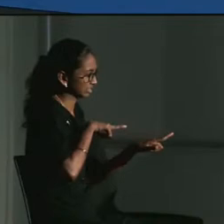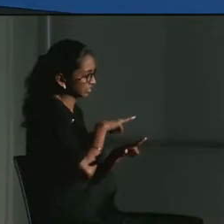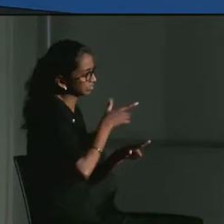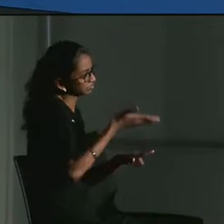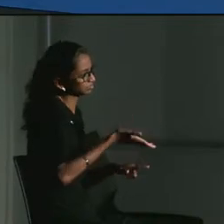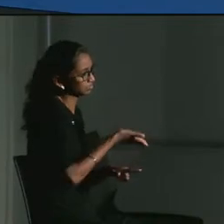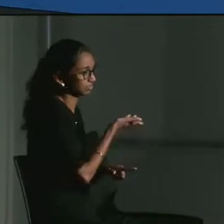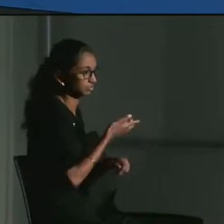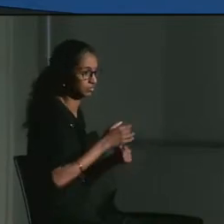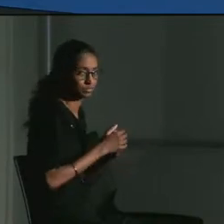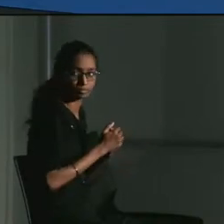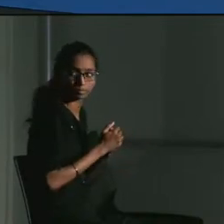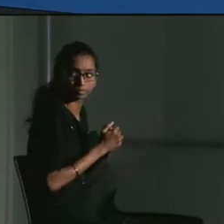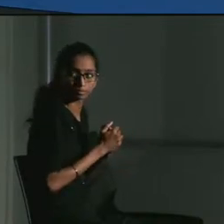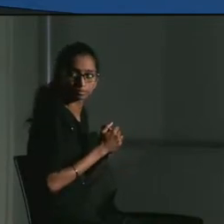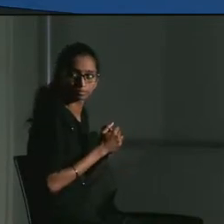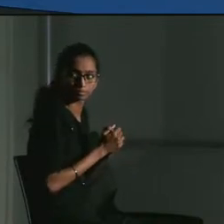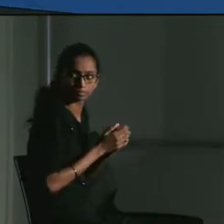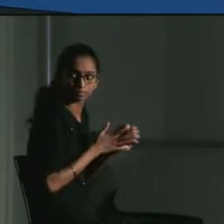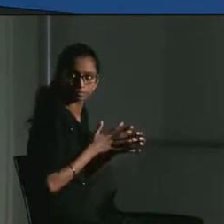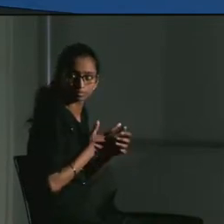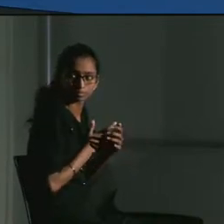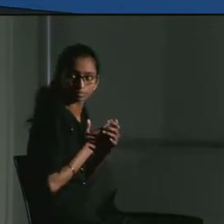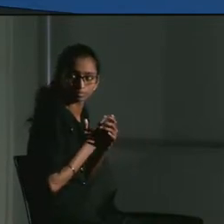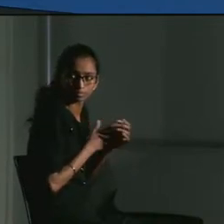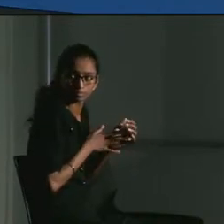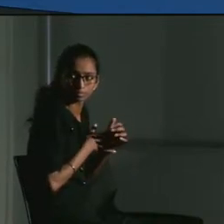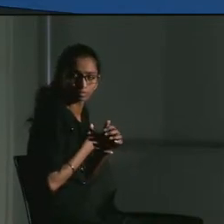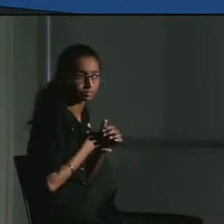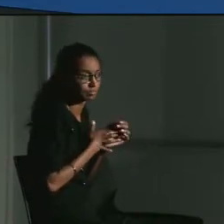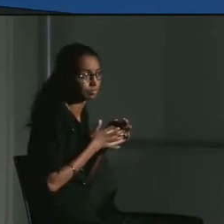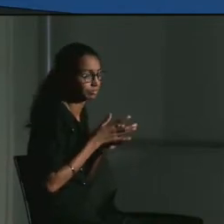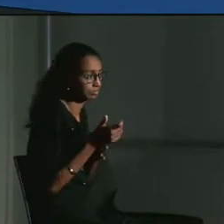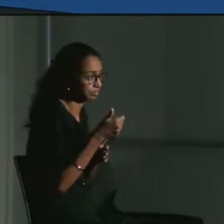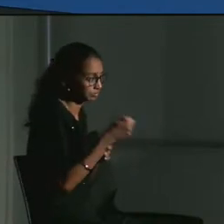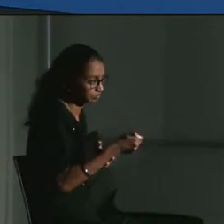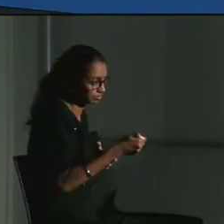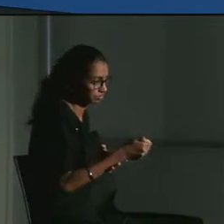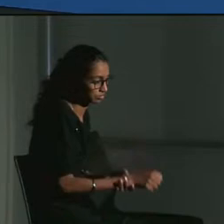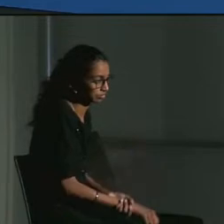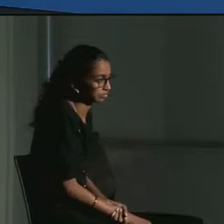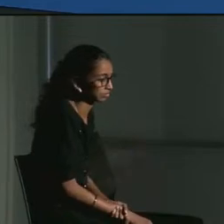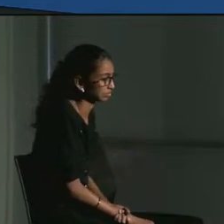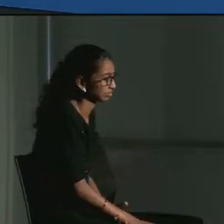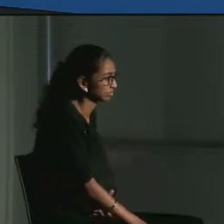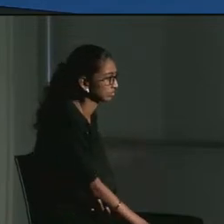could do. Should I press play, or are you pressing play at the back?